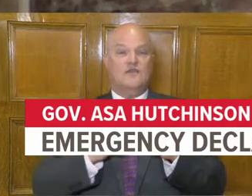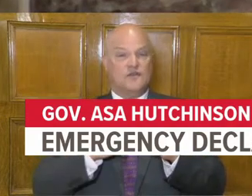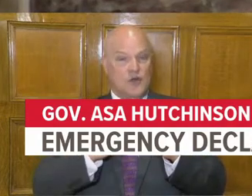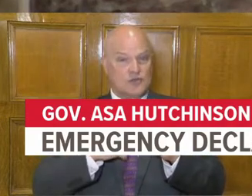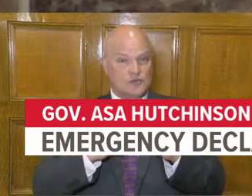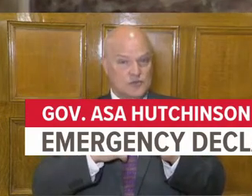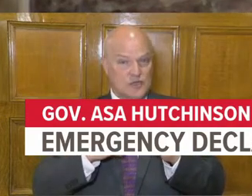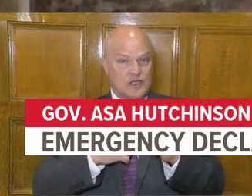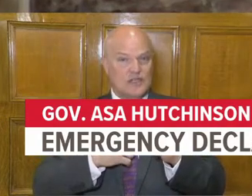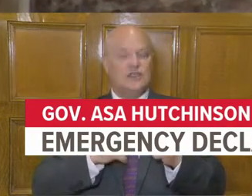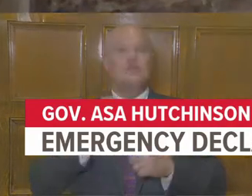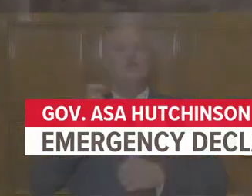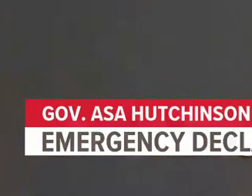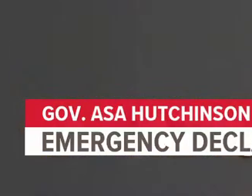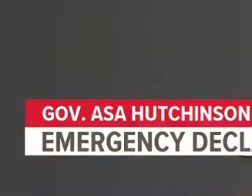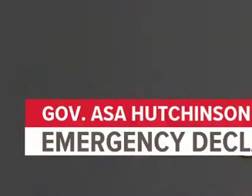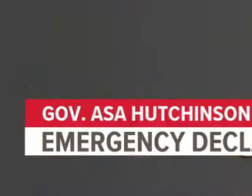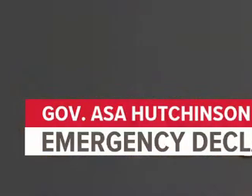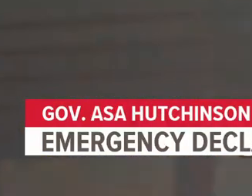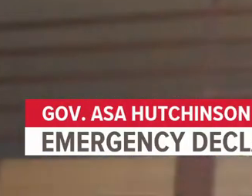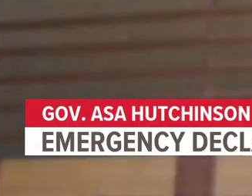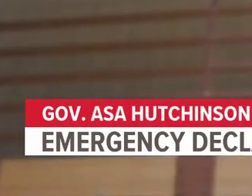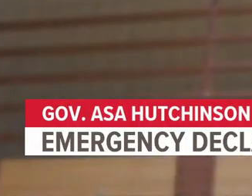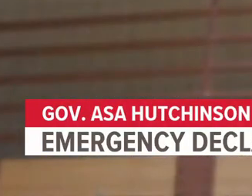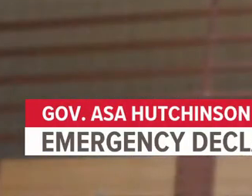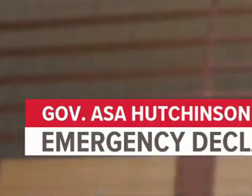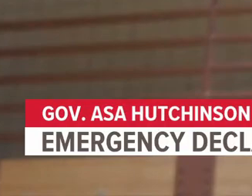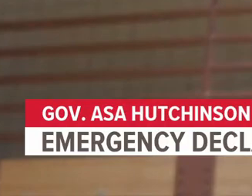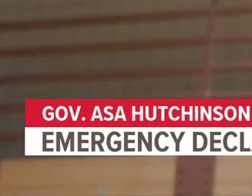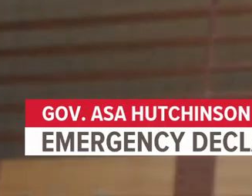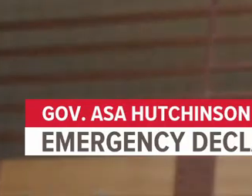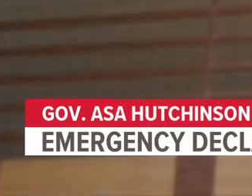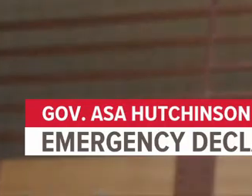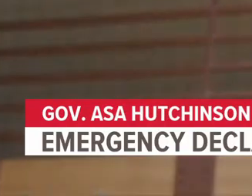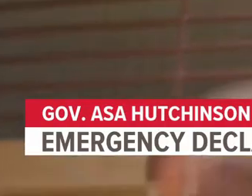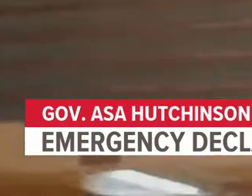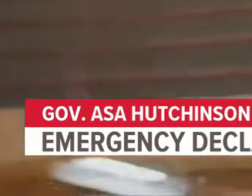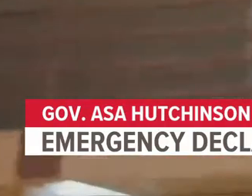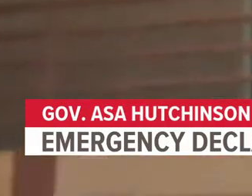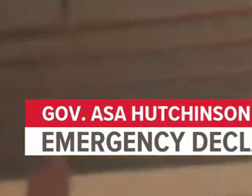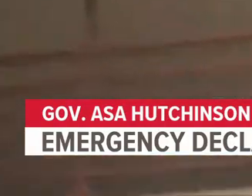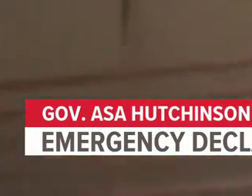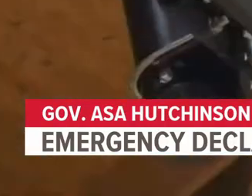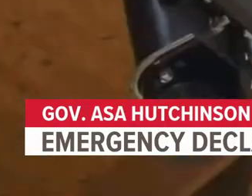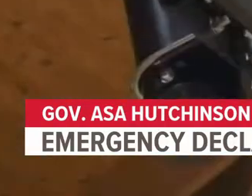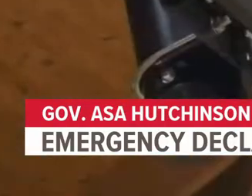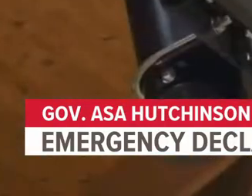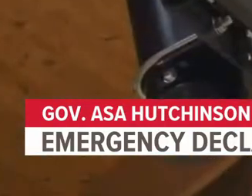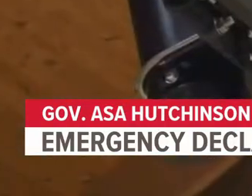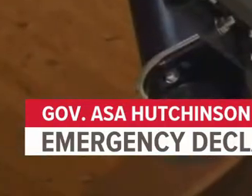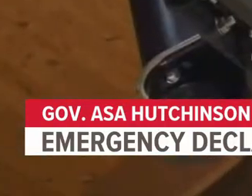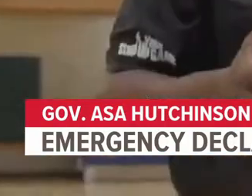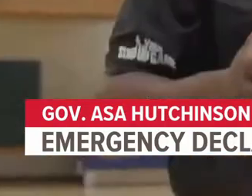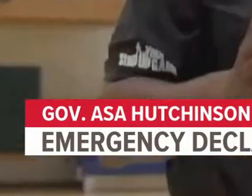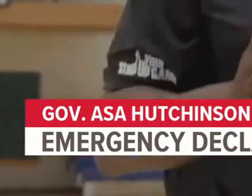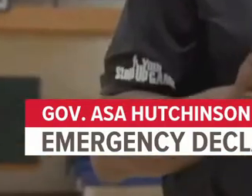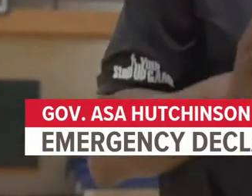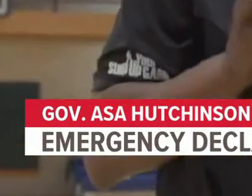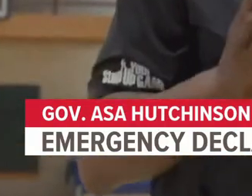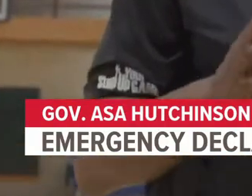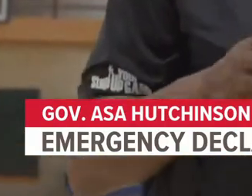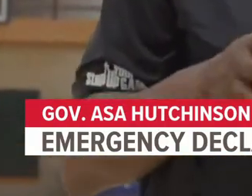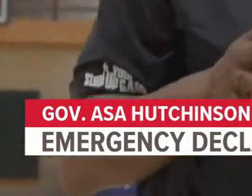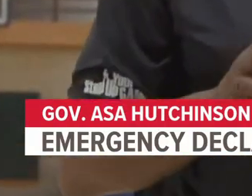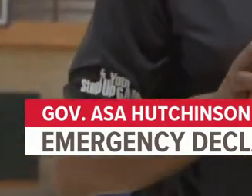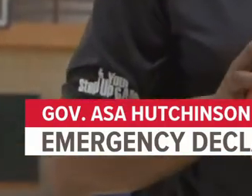one, you should be able to recognize a rather famous Arkansan. Hello, my name is Sidney Moncrief. I've taken